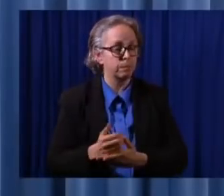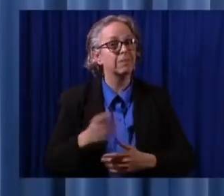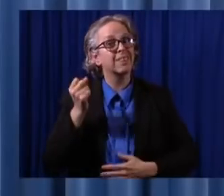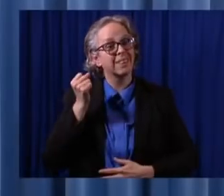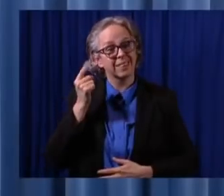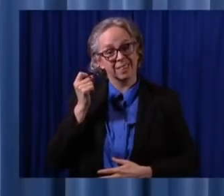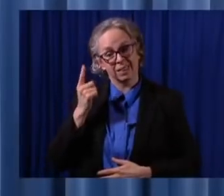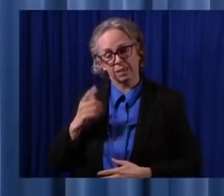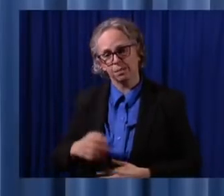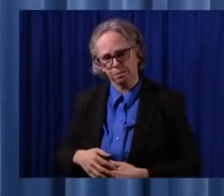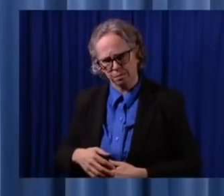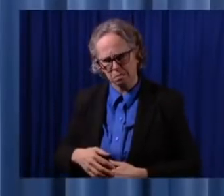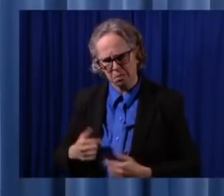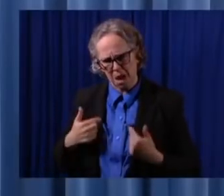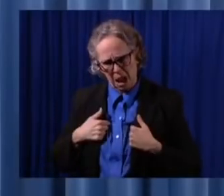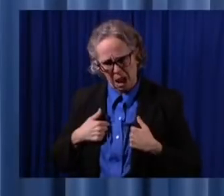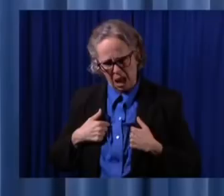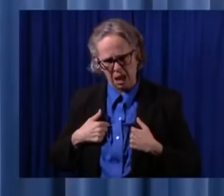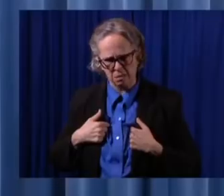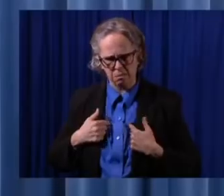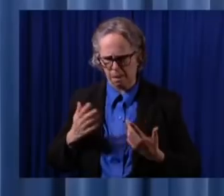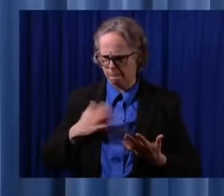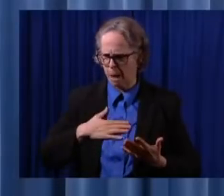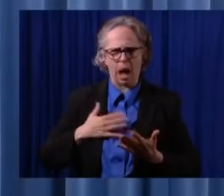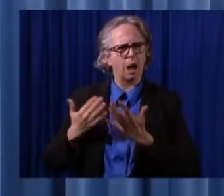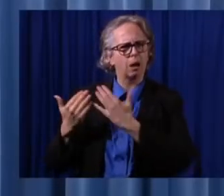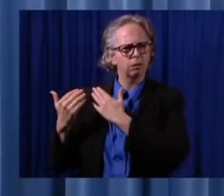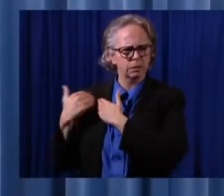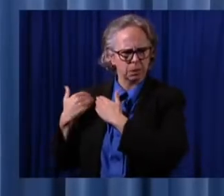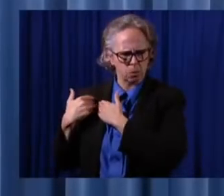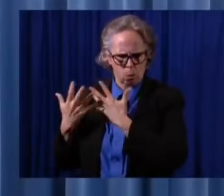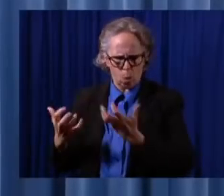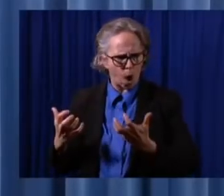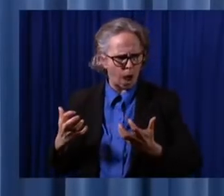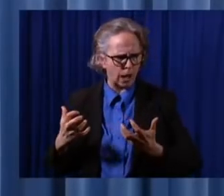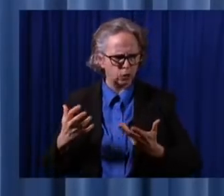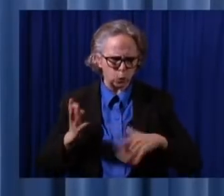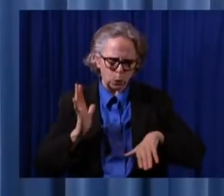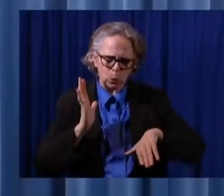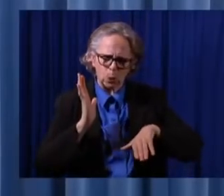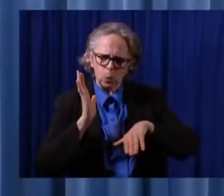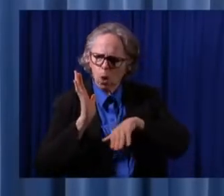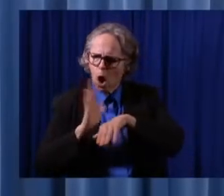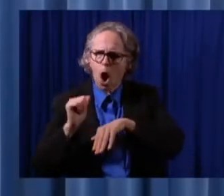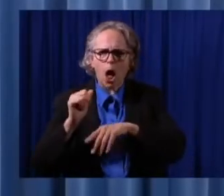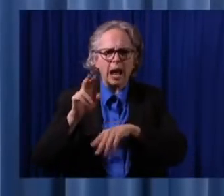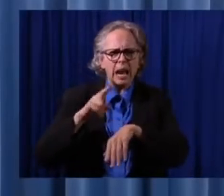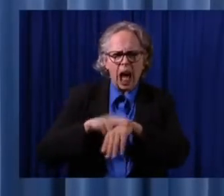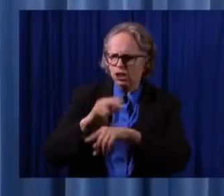to surge testing into a hot spot in an area and work with the mayors,